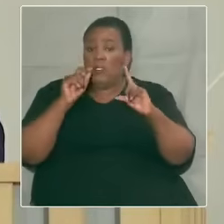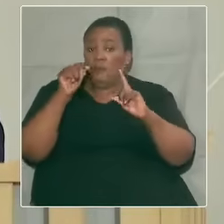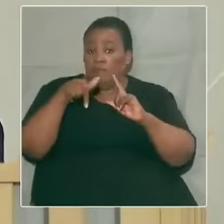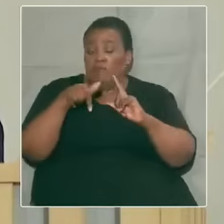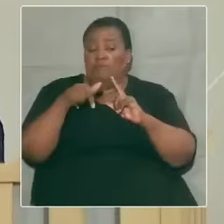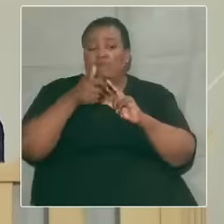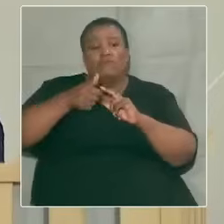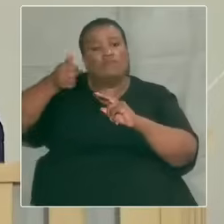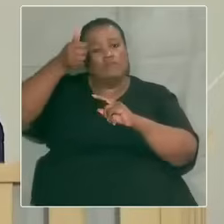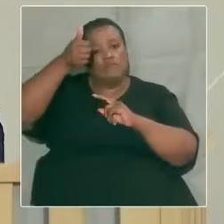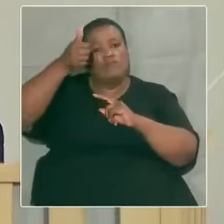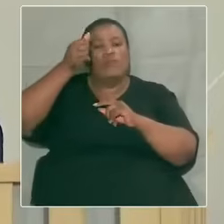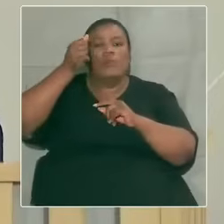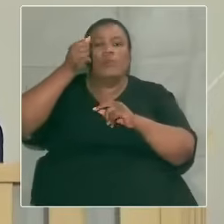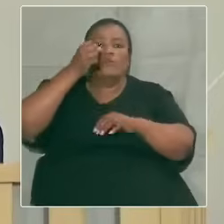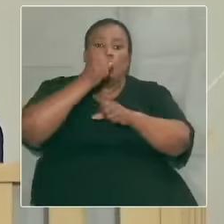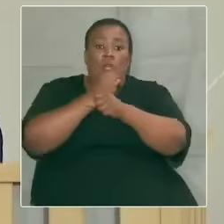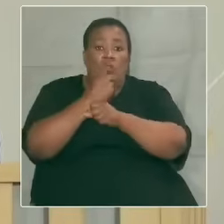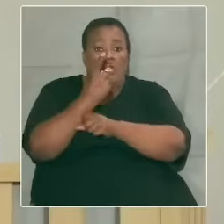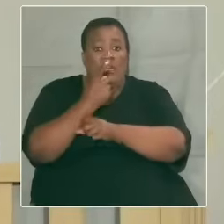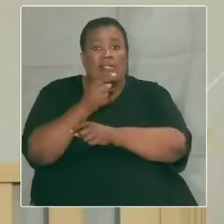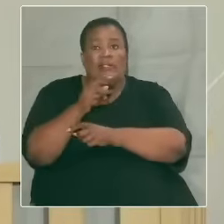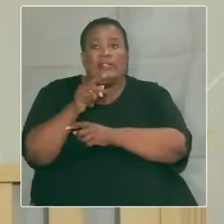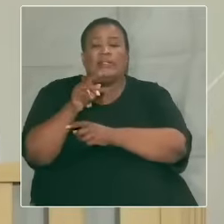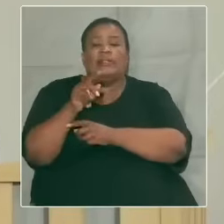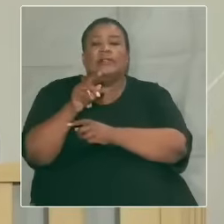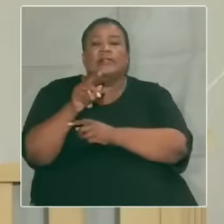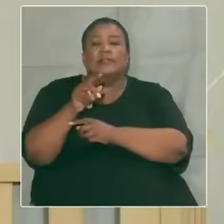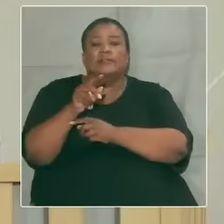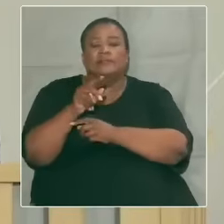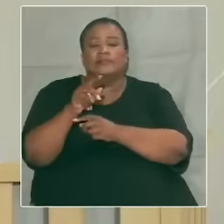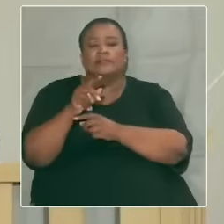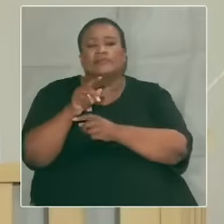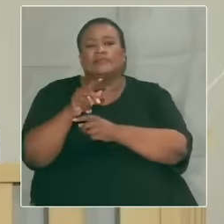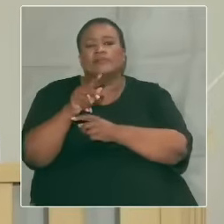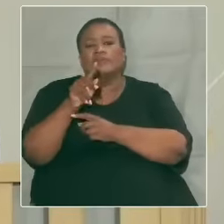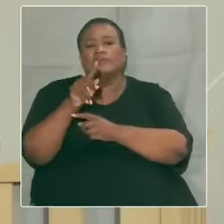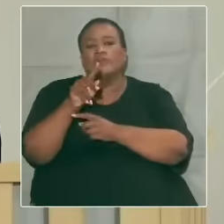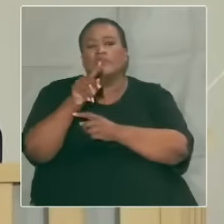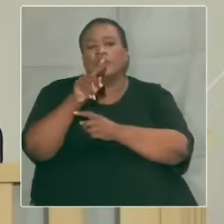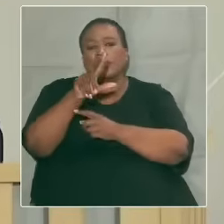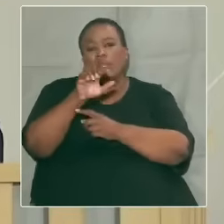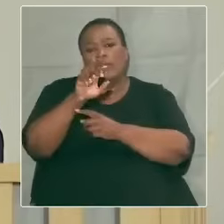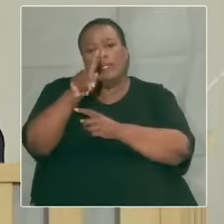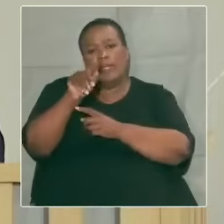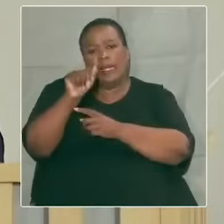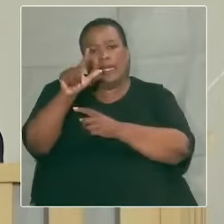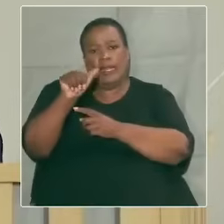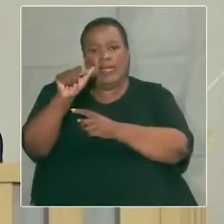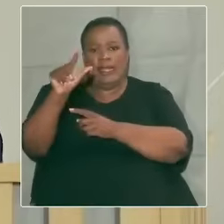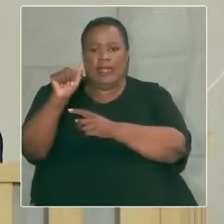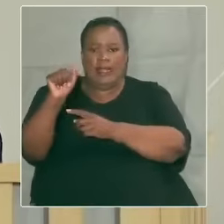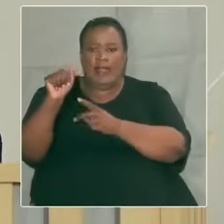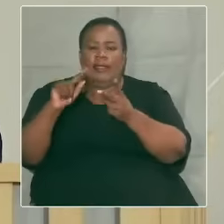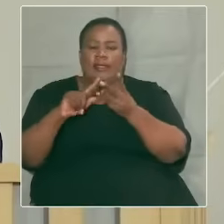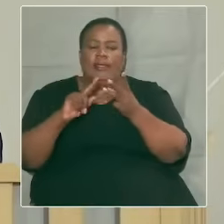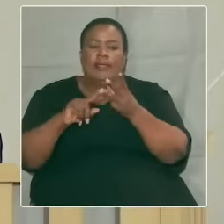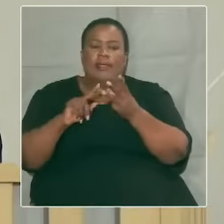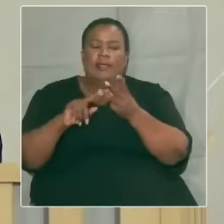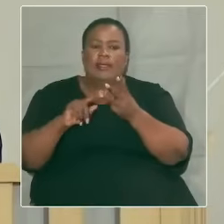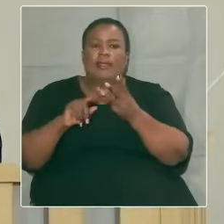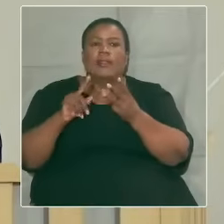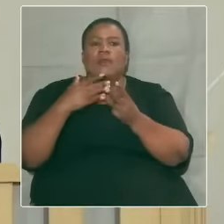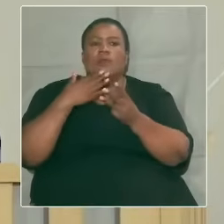of Intelligence, and together with Colonel Mtuli, who completed the assessment,